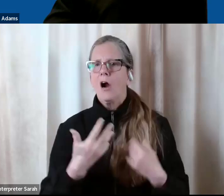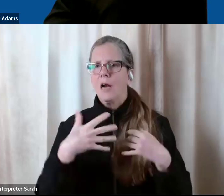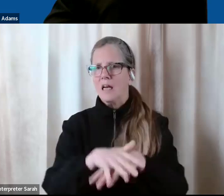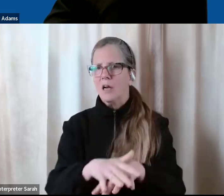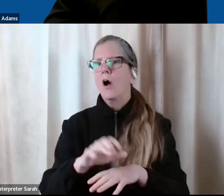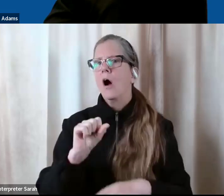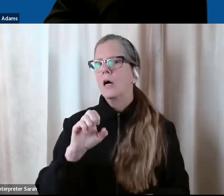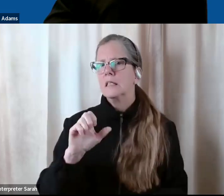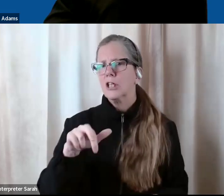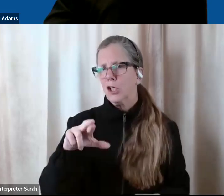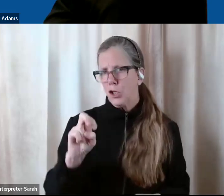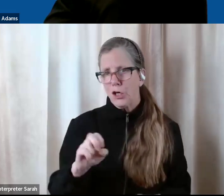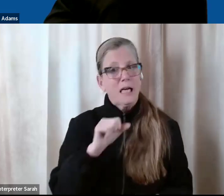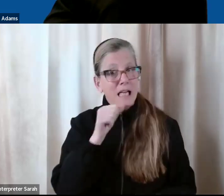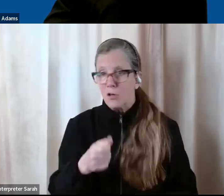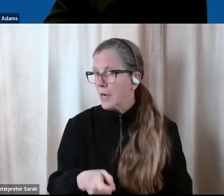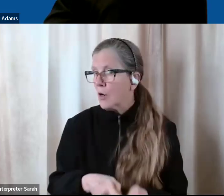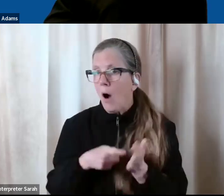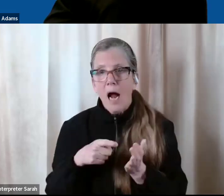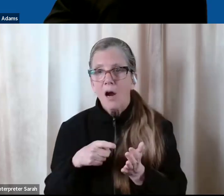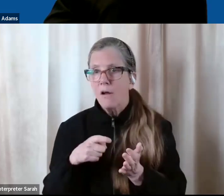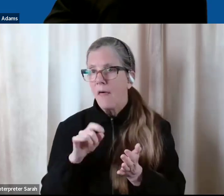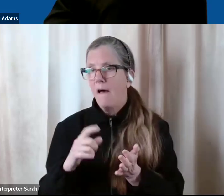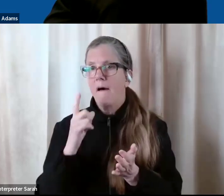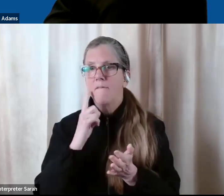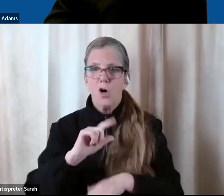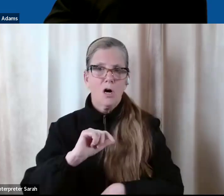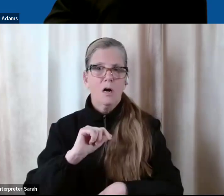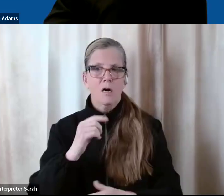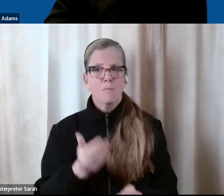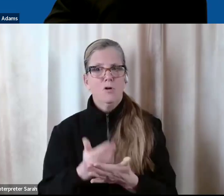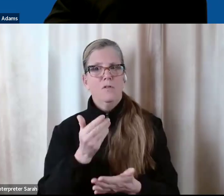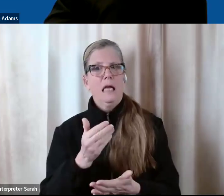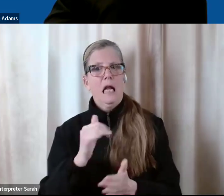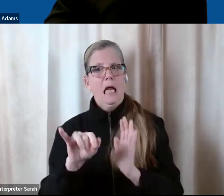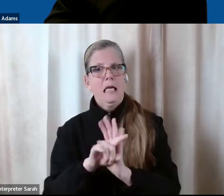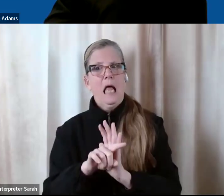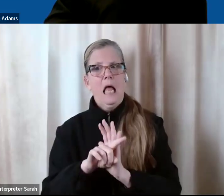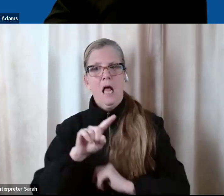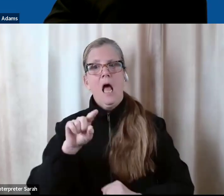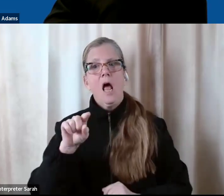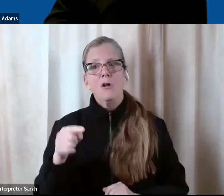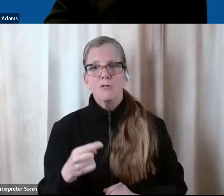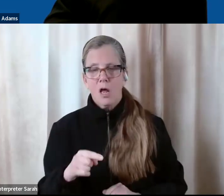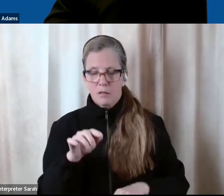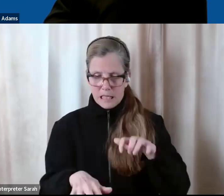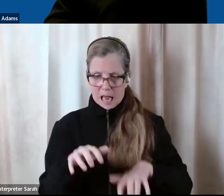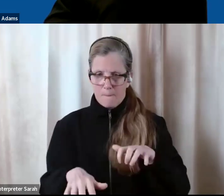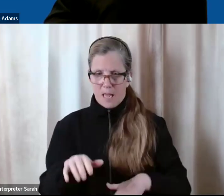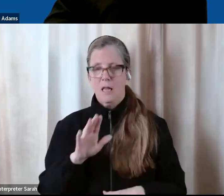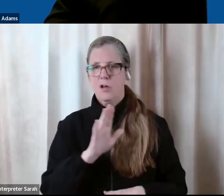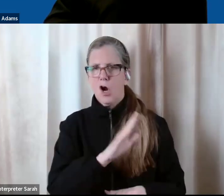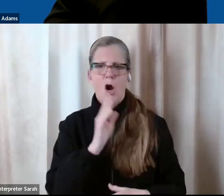require that for the identity establishment, right? We just enter your personally identifiable information into a